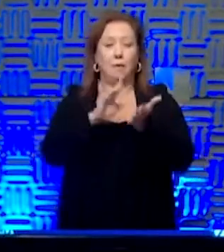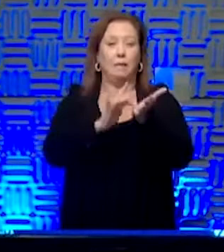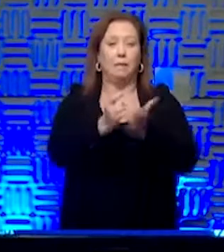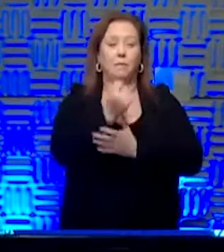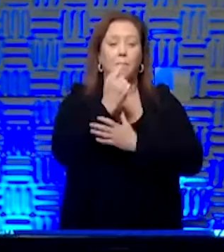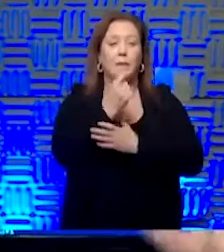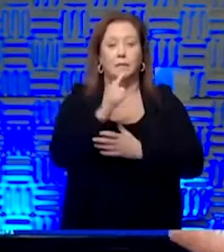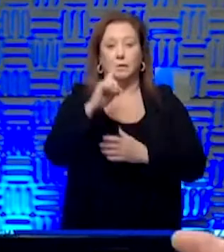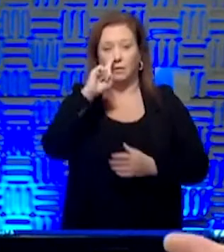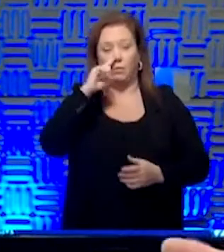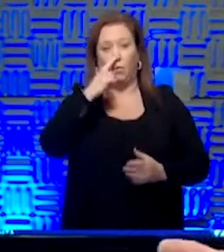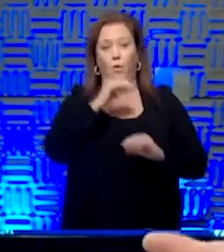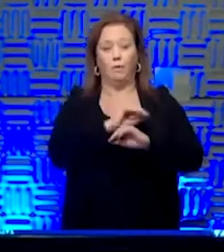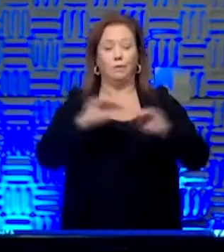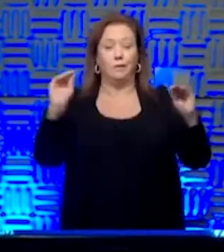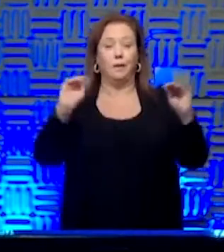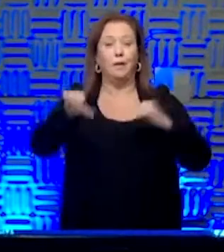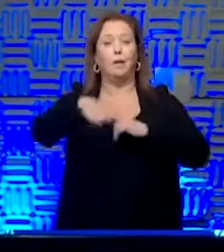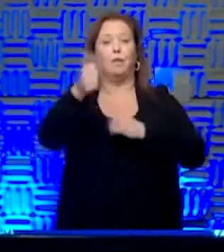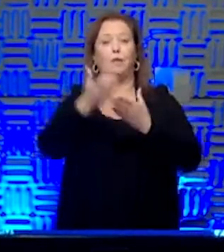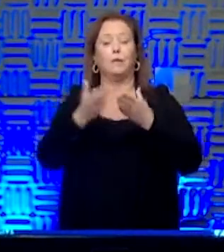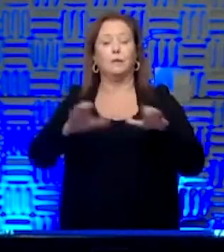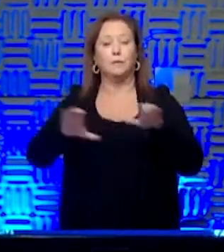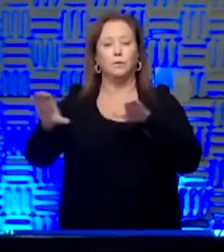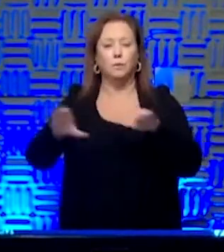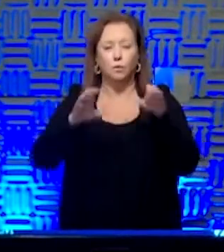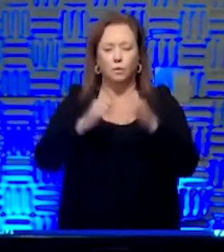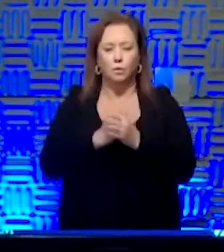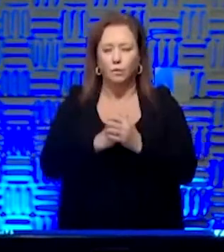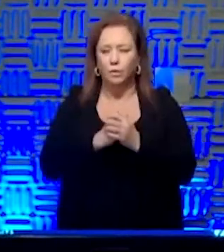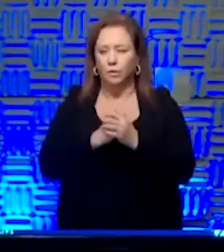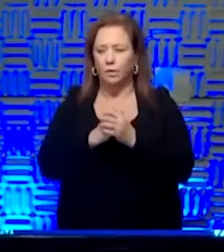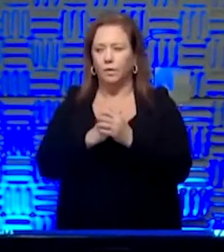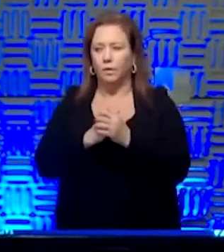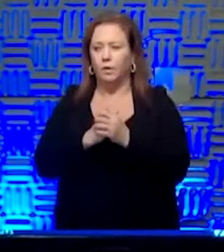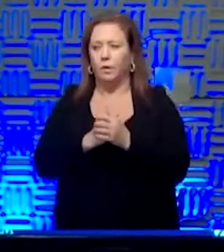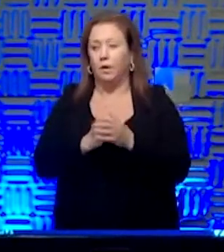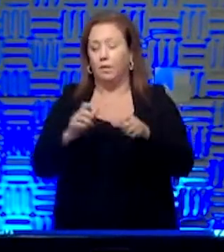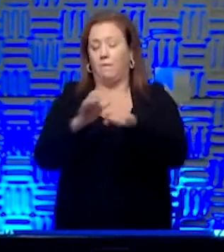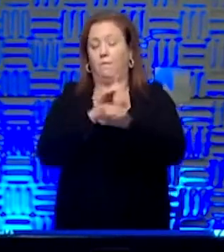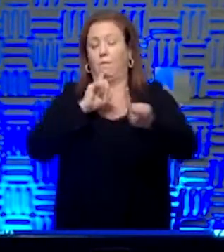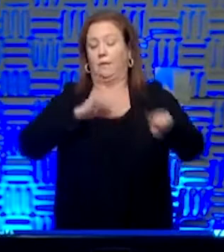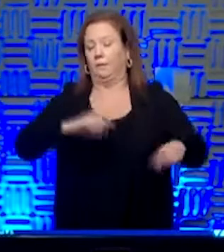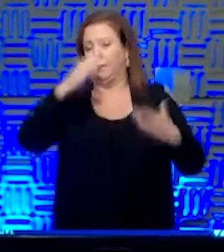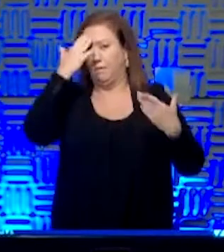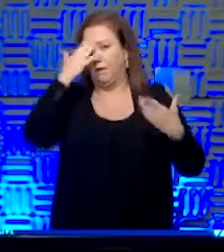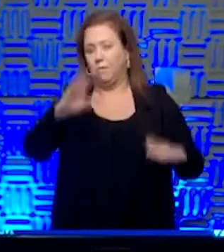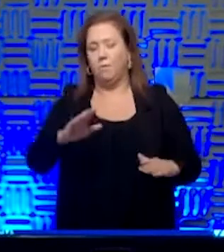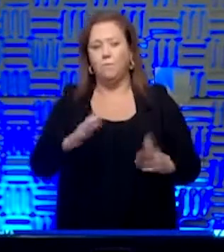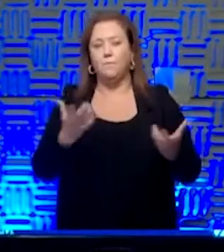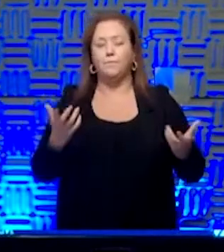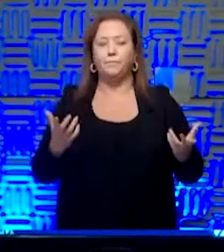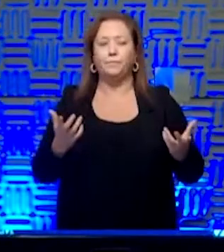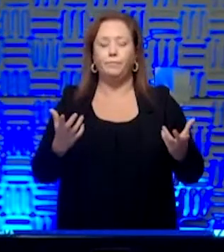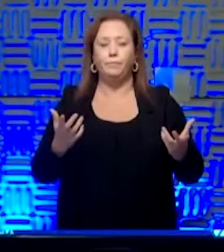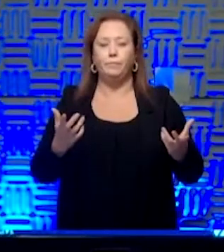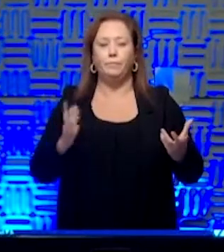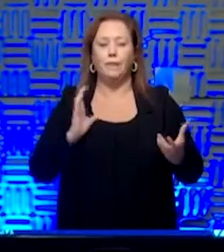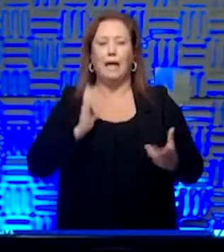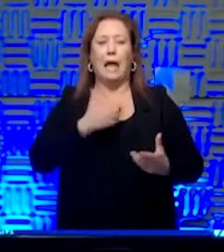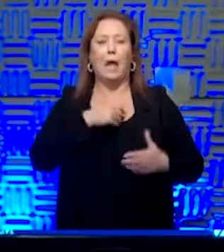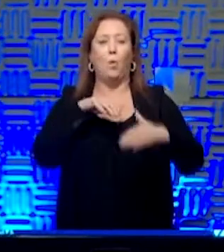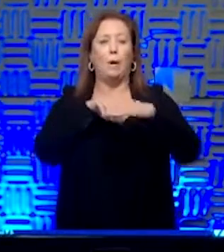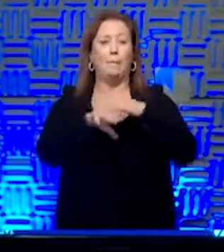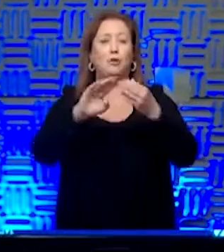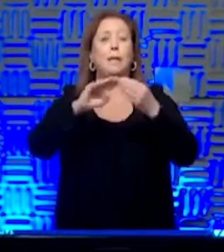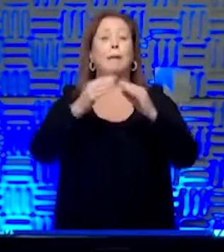medication because they're bored and don't have anything else to do, or I don't know right what the full answer is. But we don't, you know, our admission numbers are